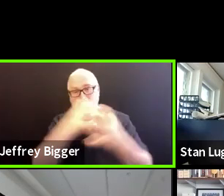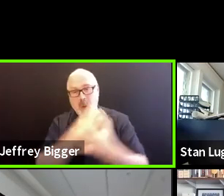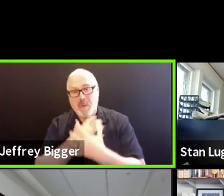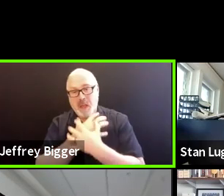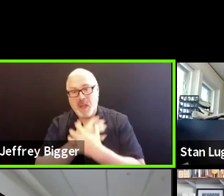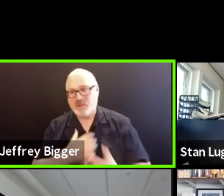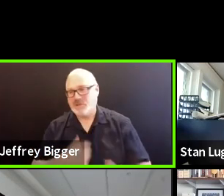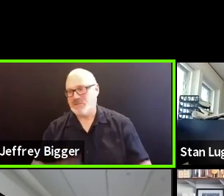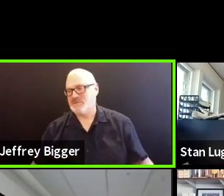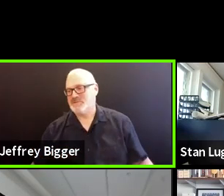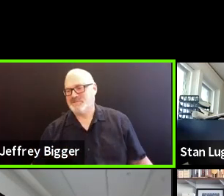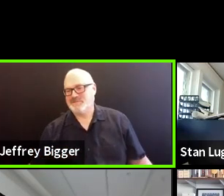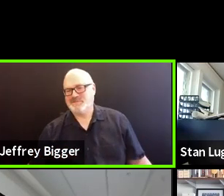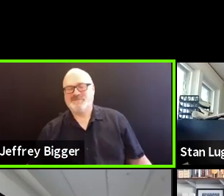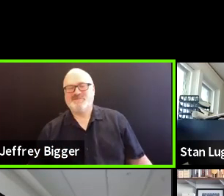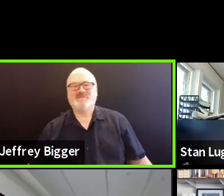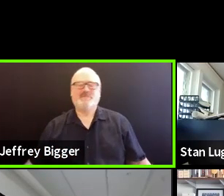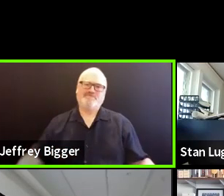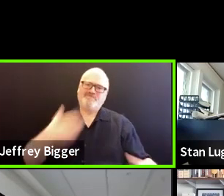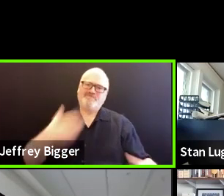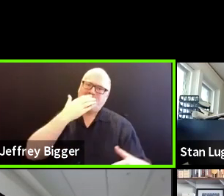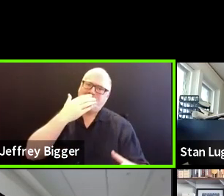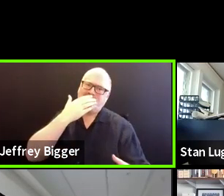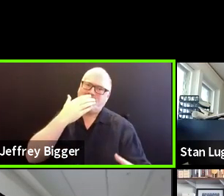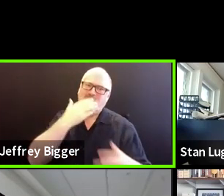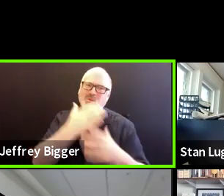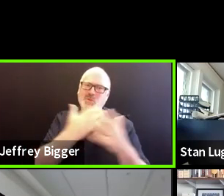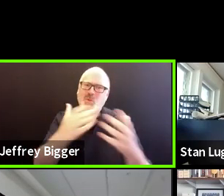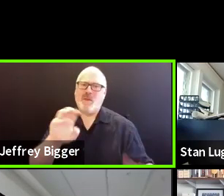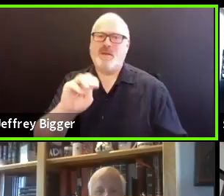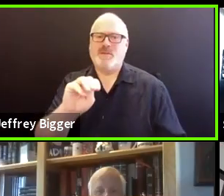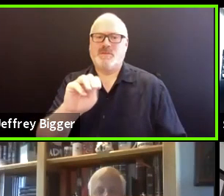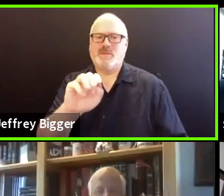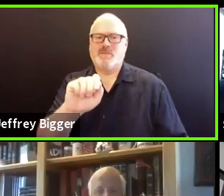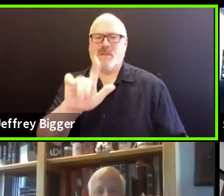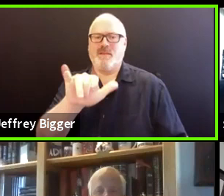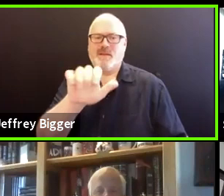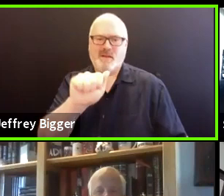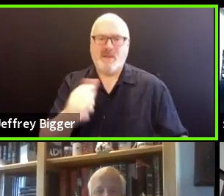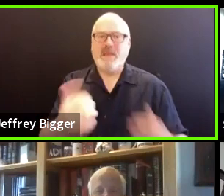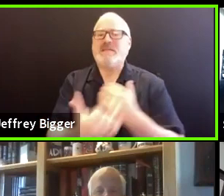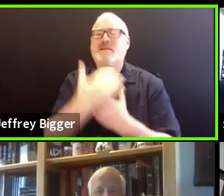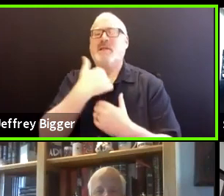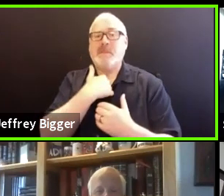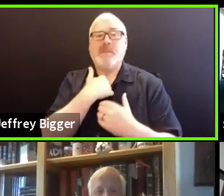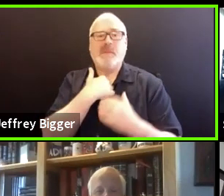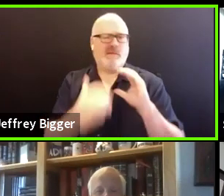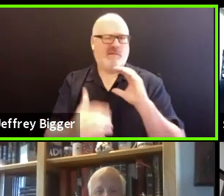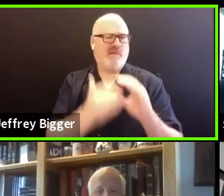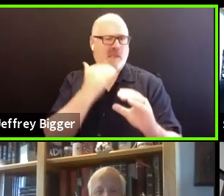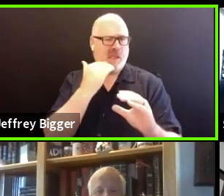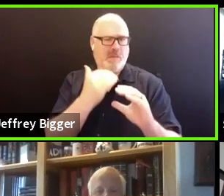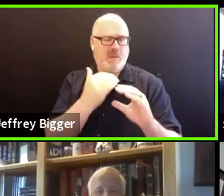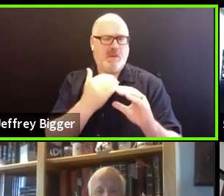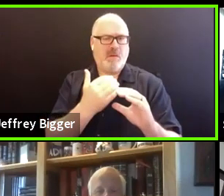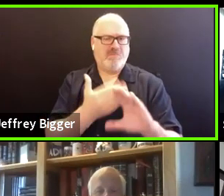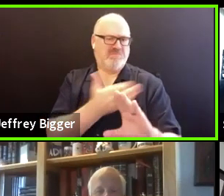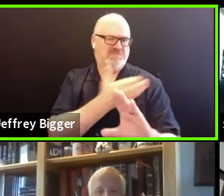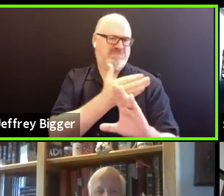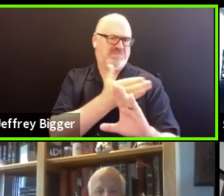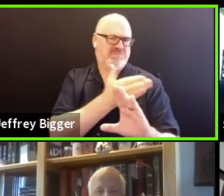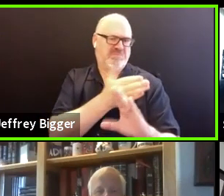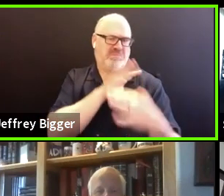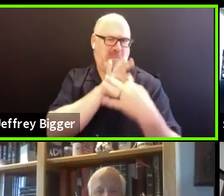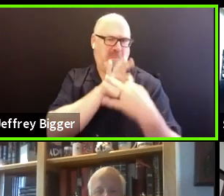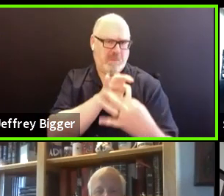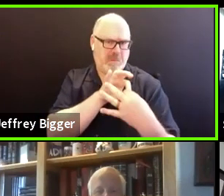Well, thank you, Malika. She had sent me an email earlier about